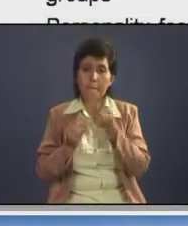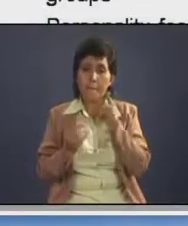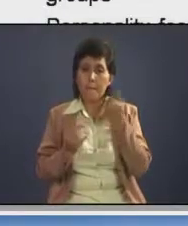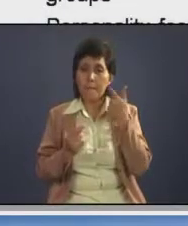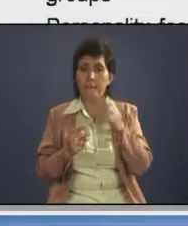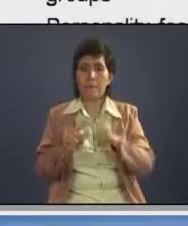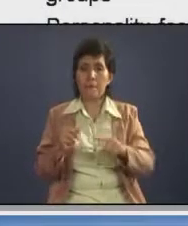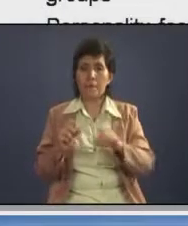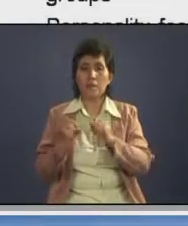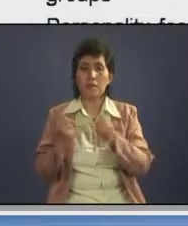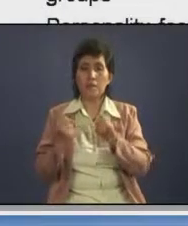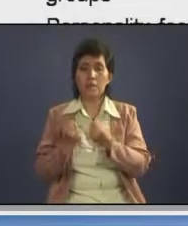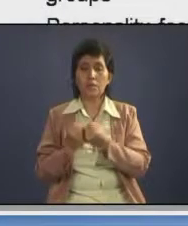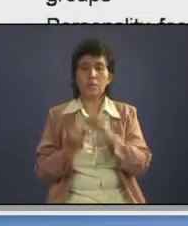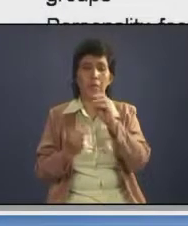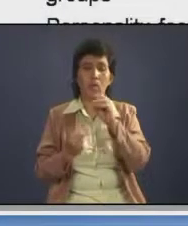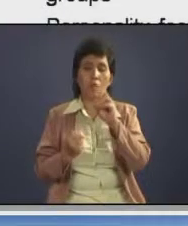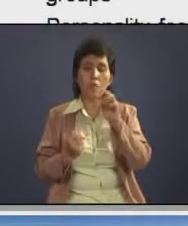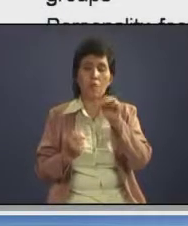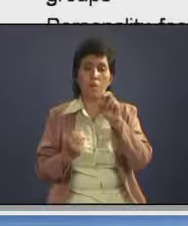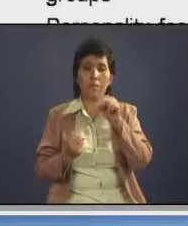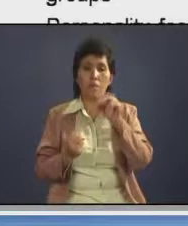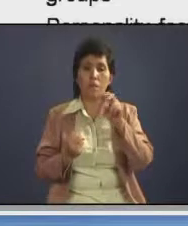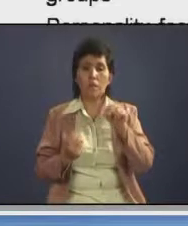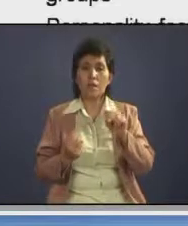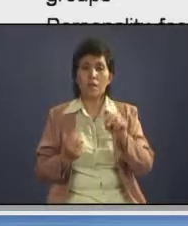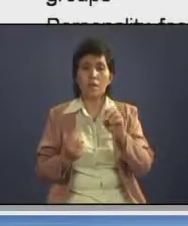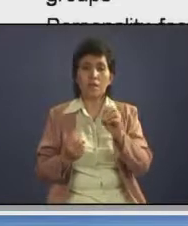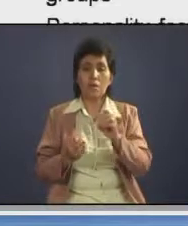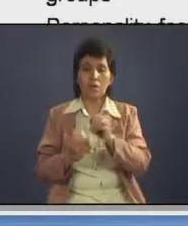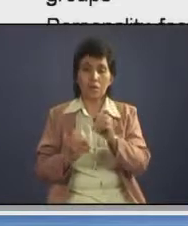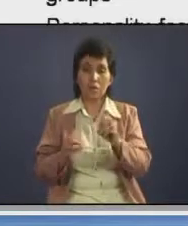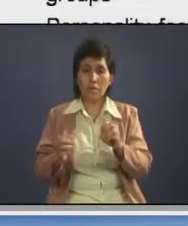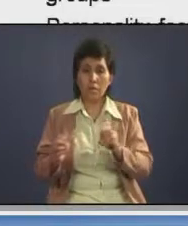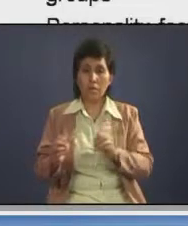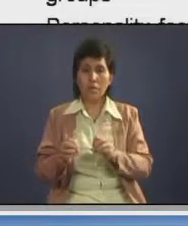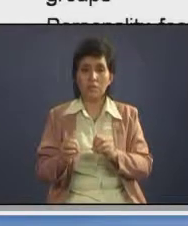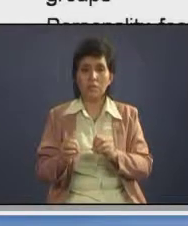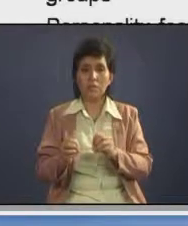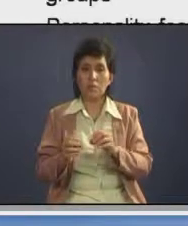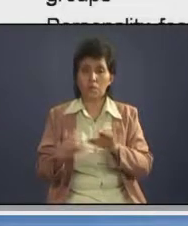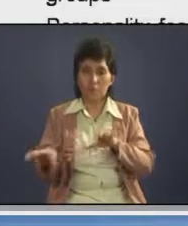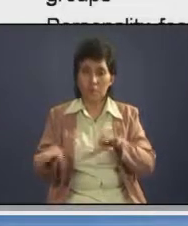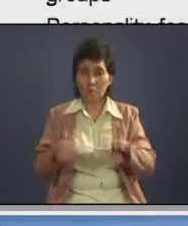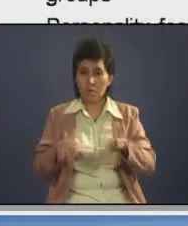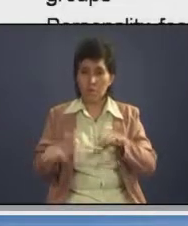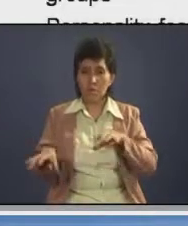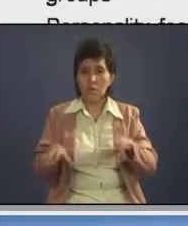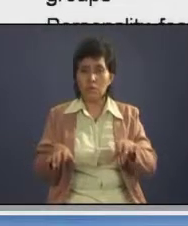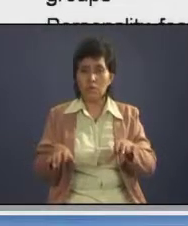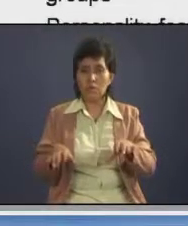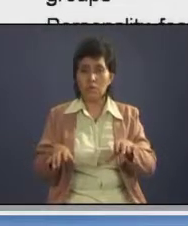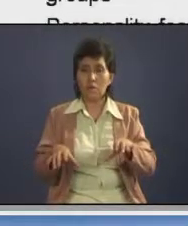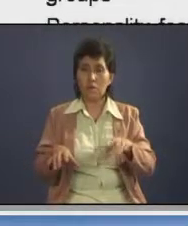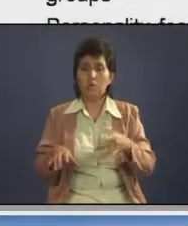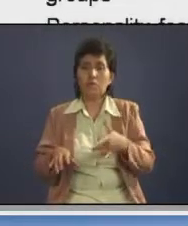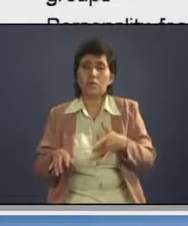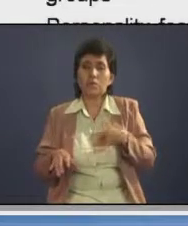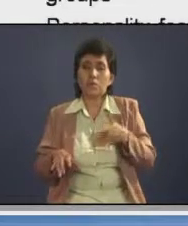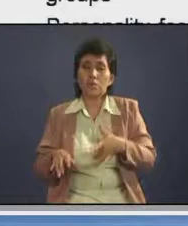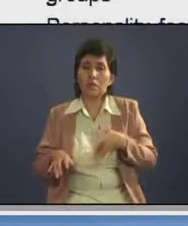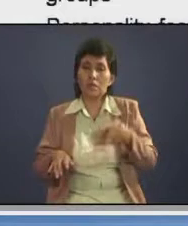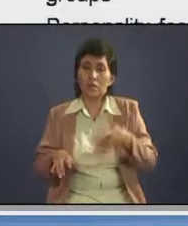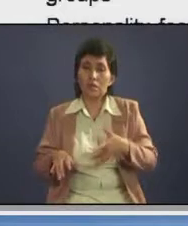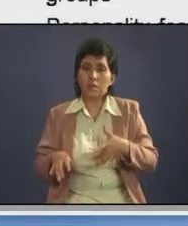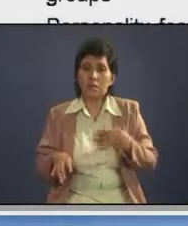dominance orientation is the degree of individual acceptance and also the desire for group-based